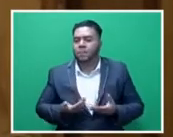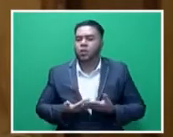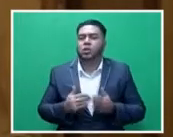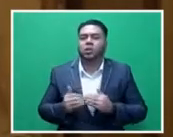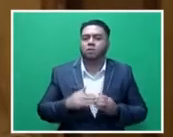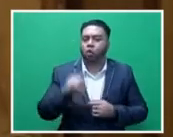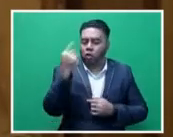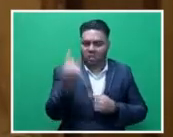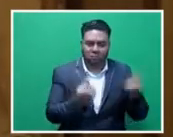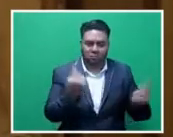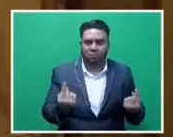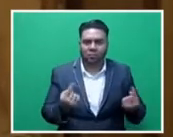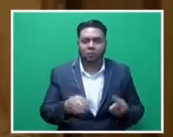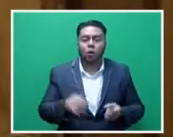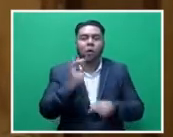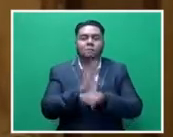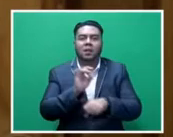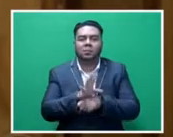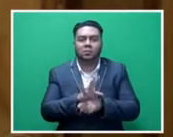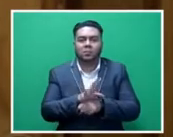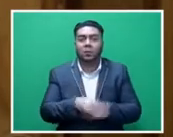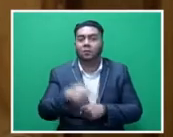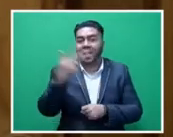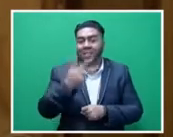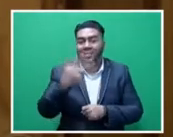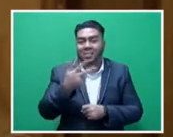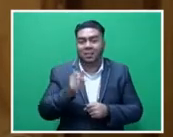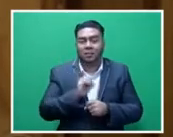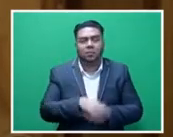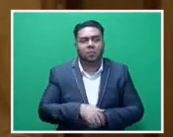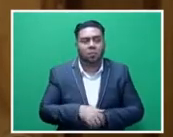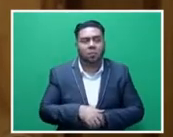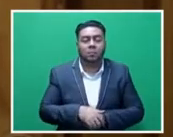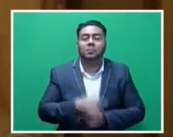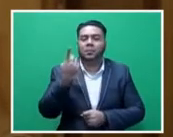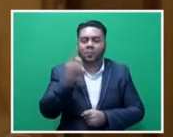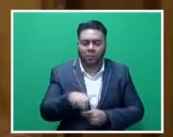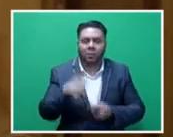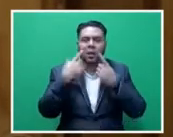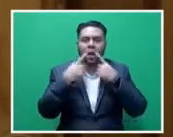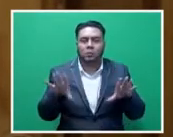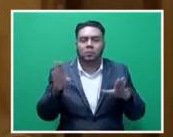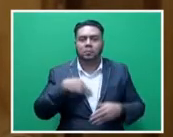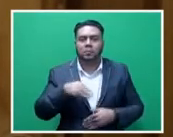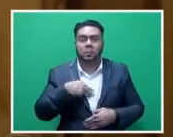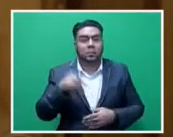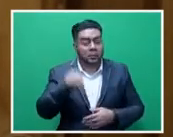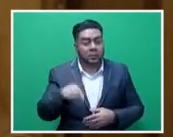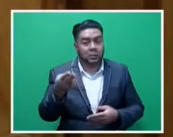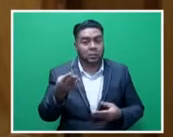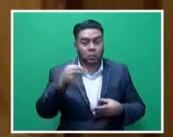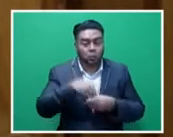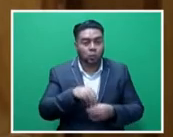the 8 Disability Advisory Committee. We have 18 district disability committees and council members. This includes resourcing